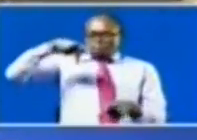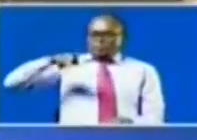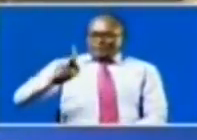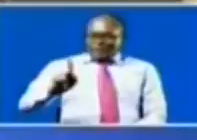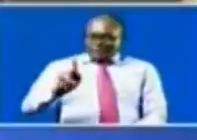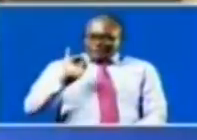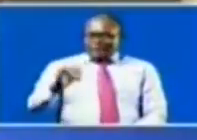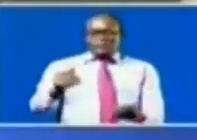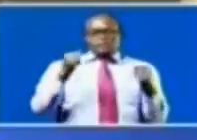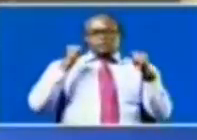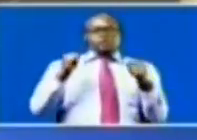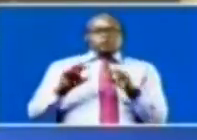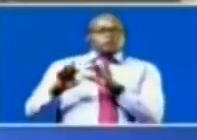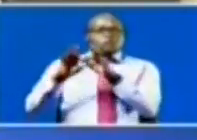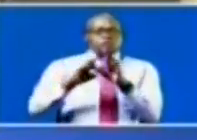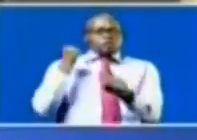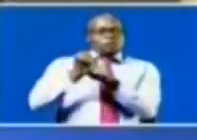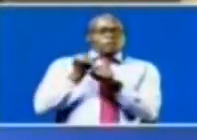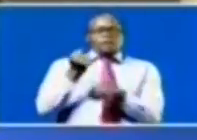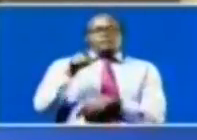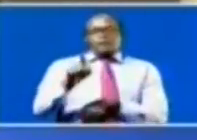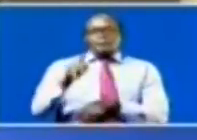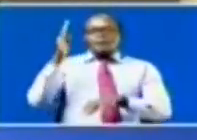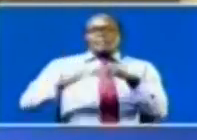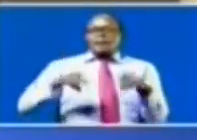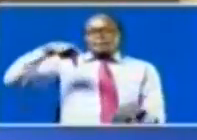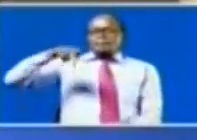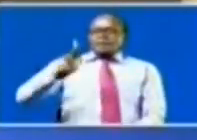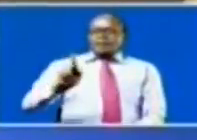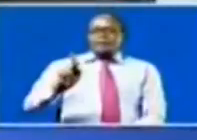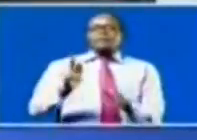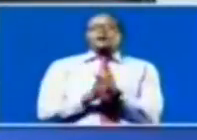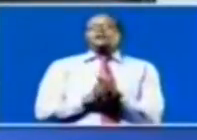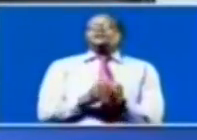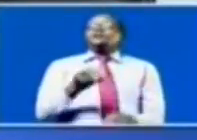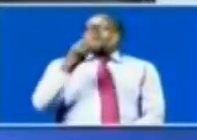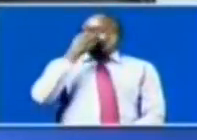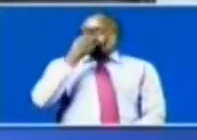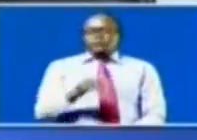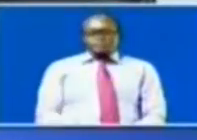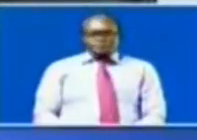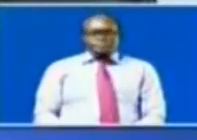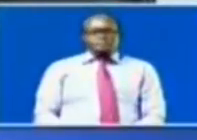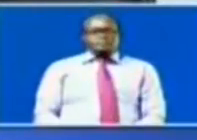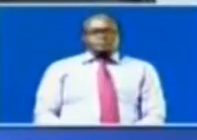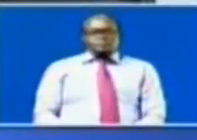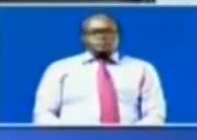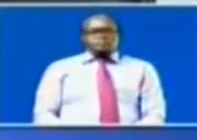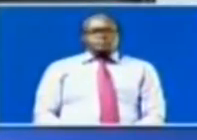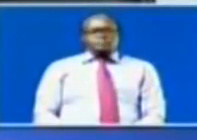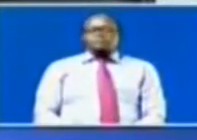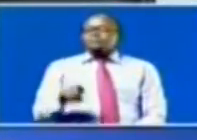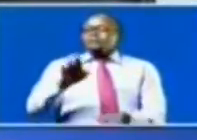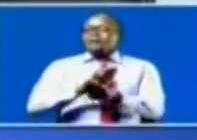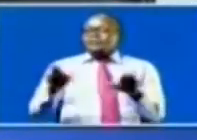stronger coalition that will work for him than even Peter Kenneth and Ruto. You can see from his names, he